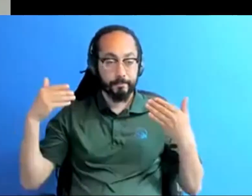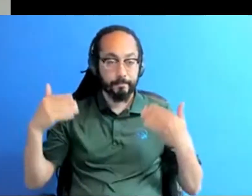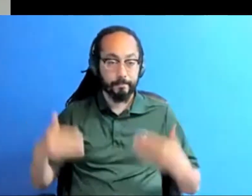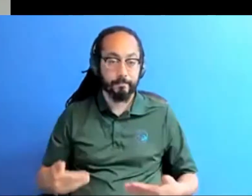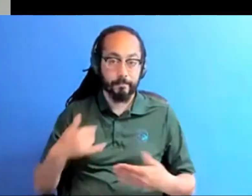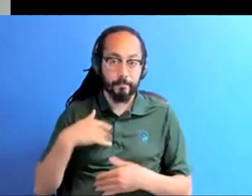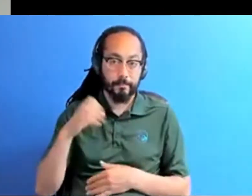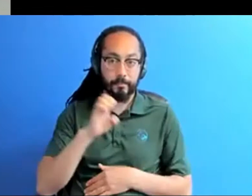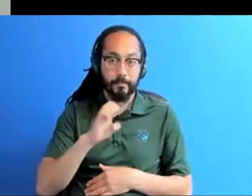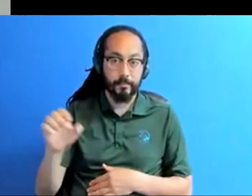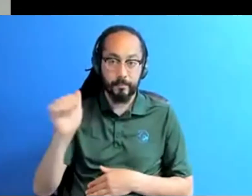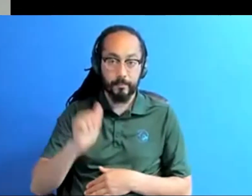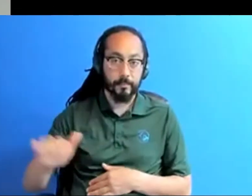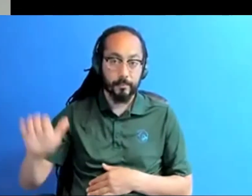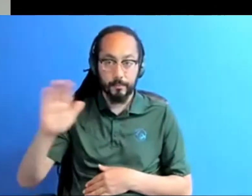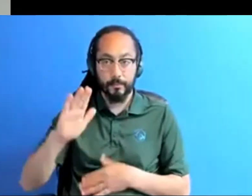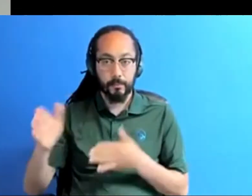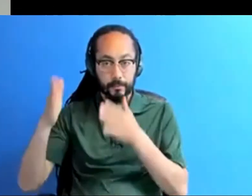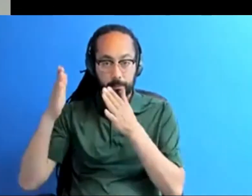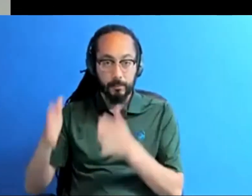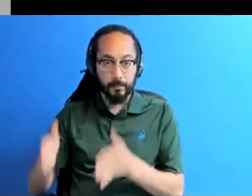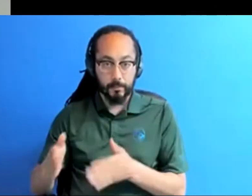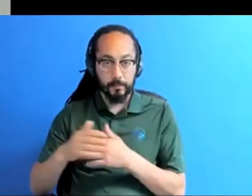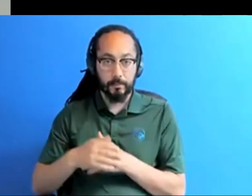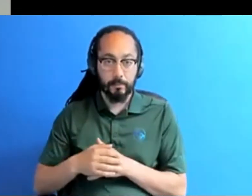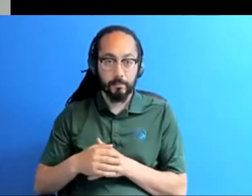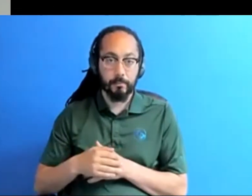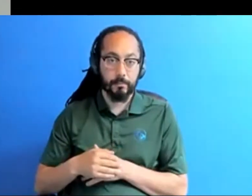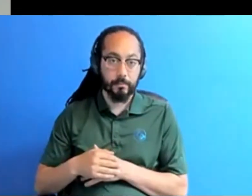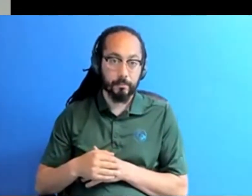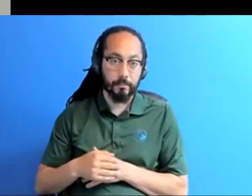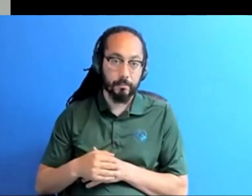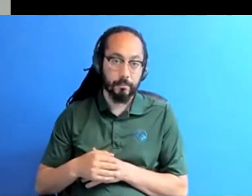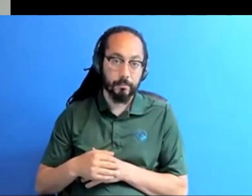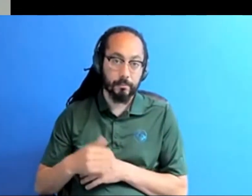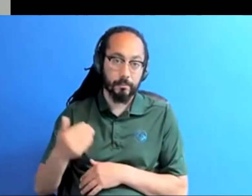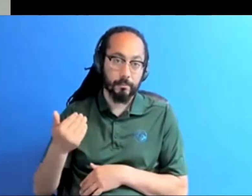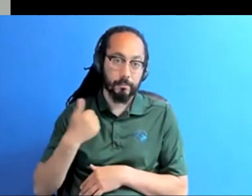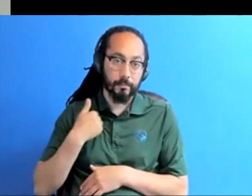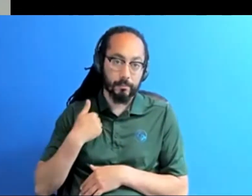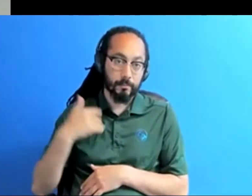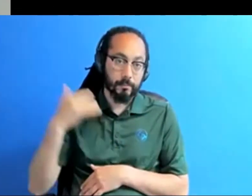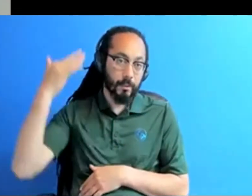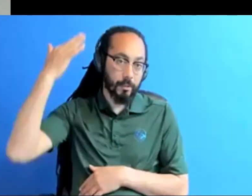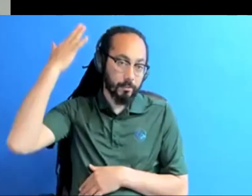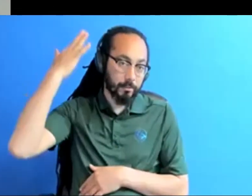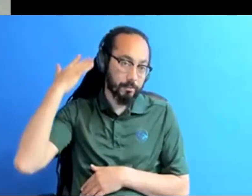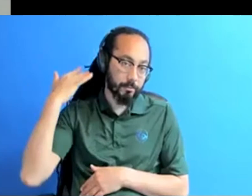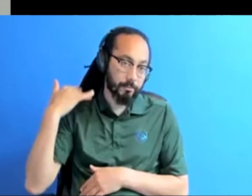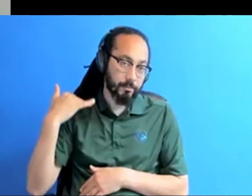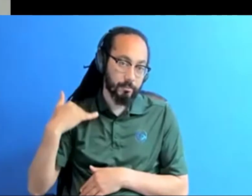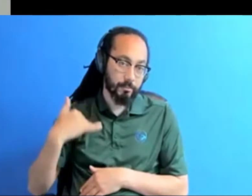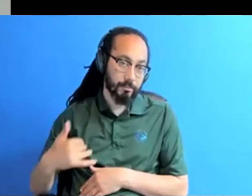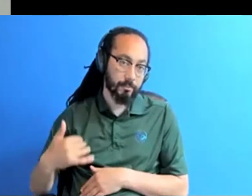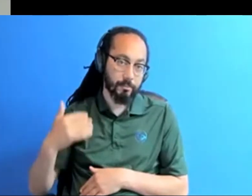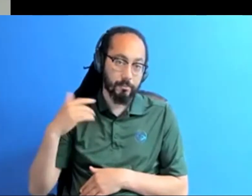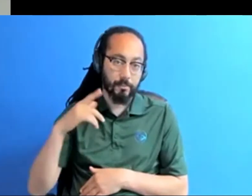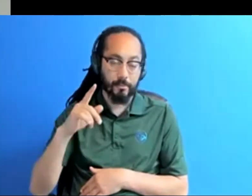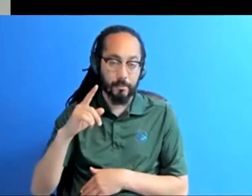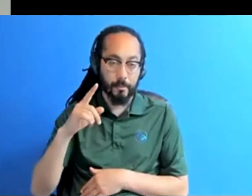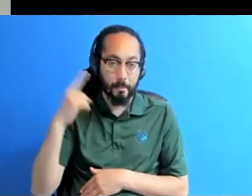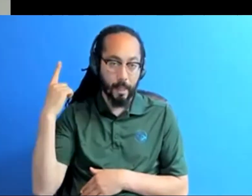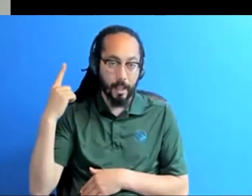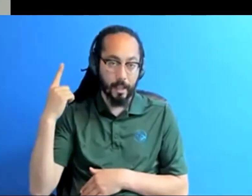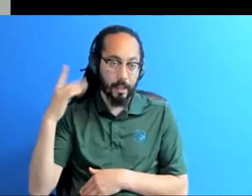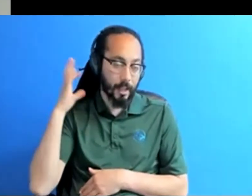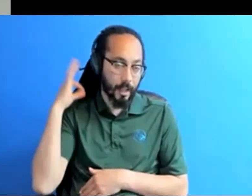East Asian person, and I have kind of long black hair that comes